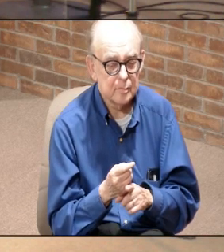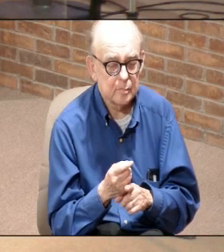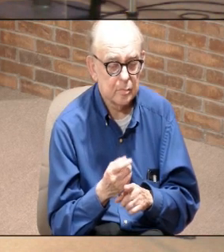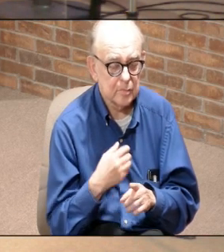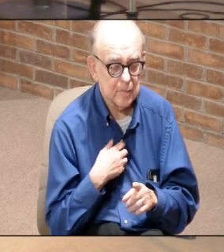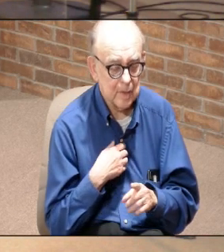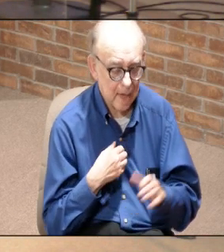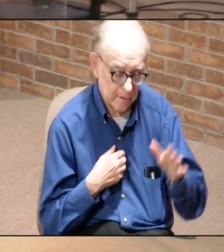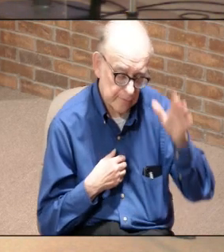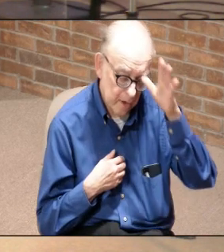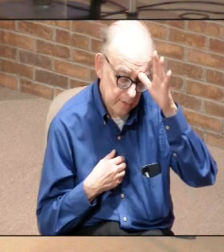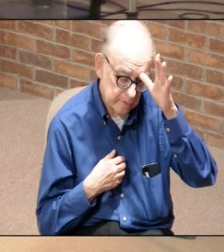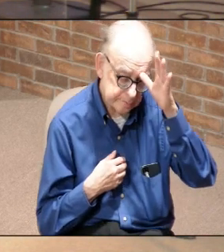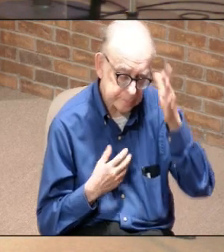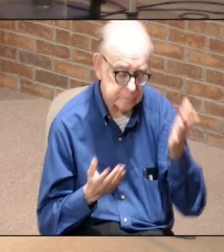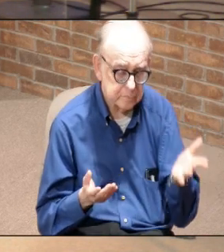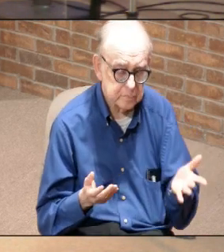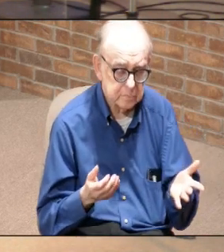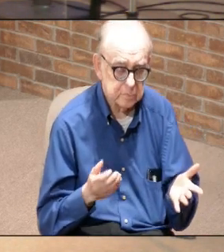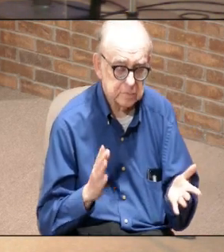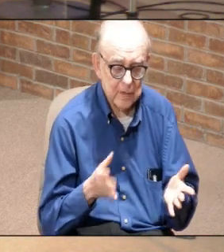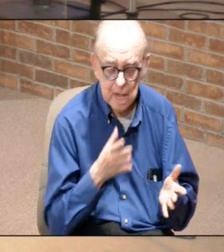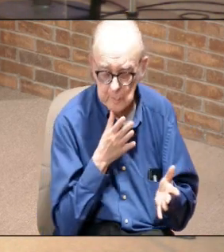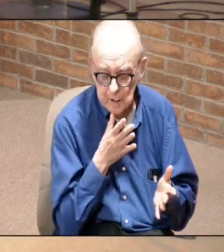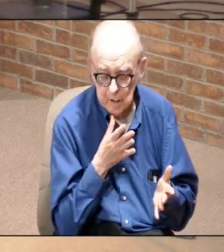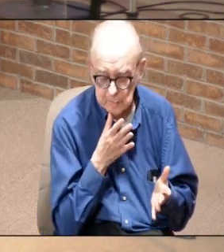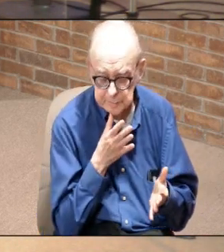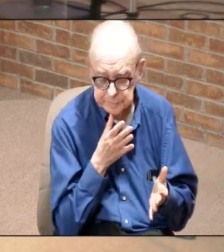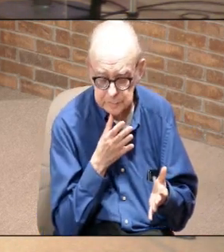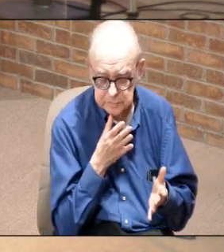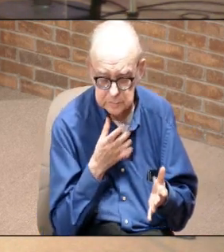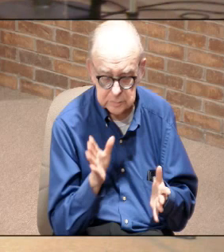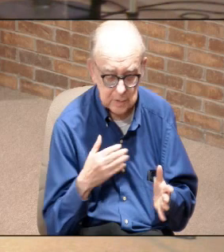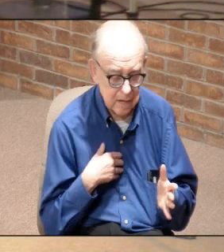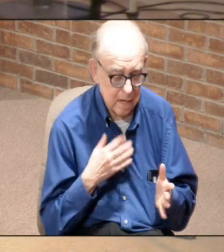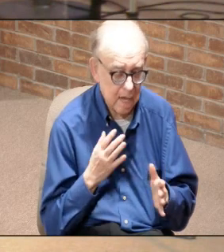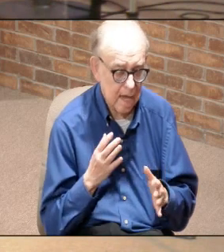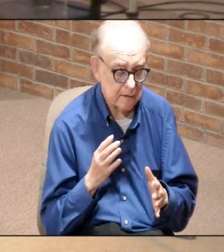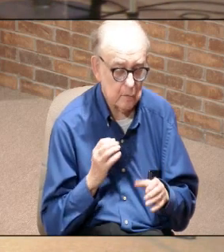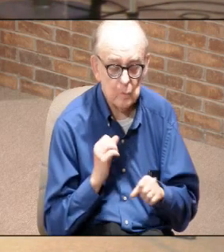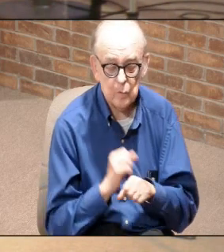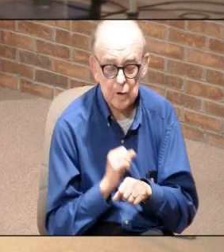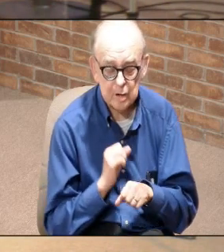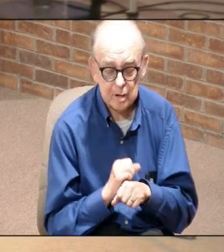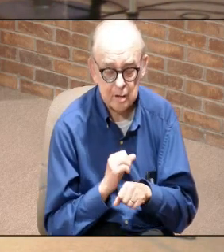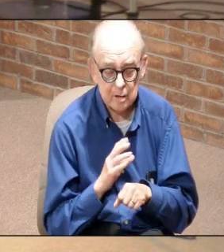He had a dad. He had a mom. He had chores.